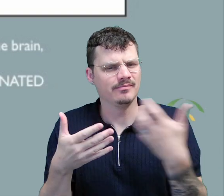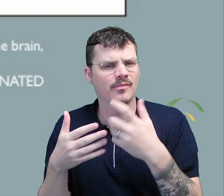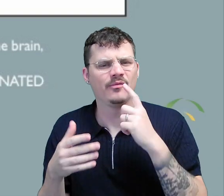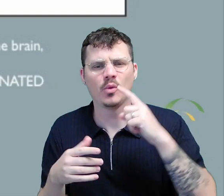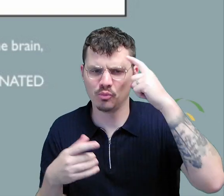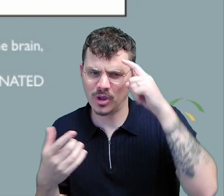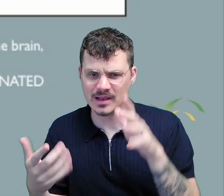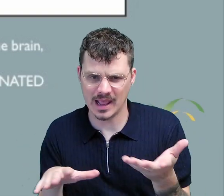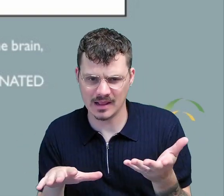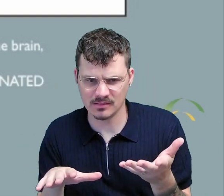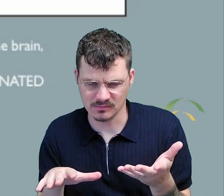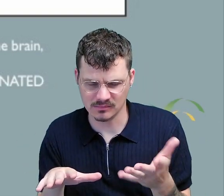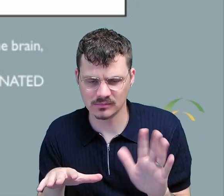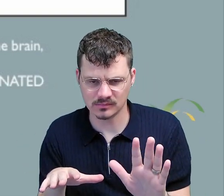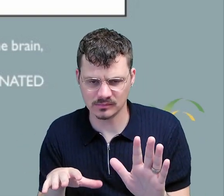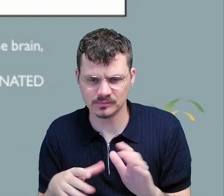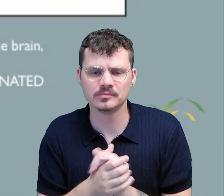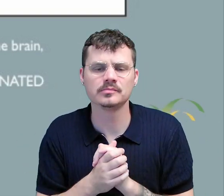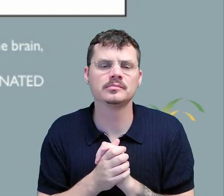And